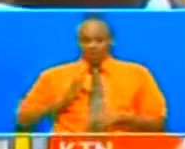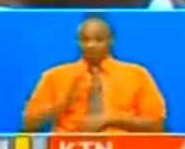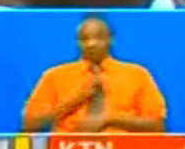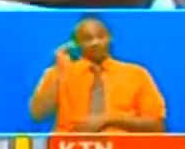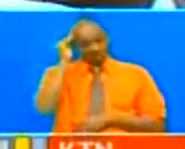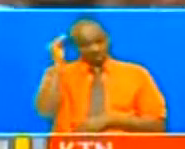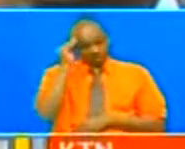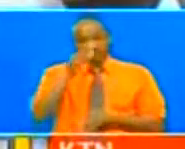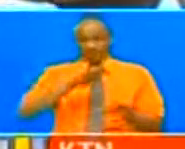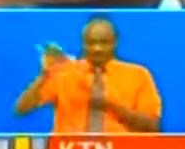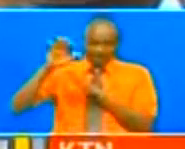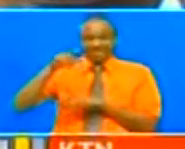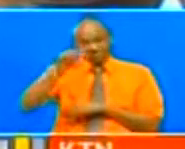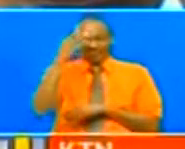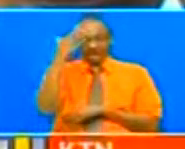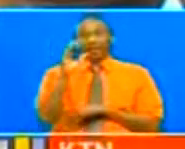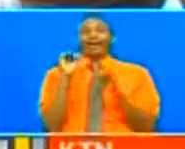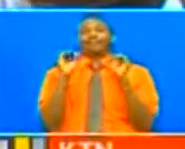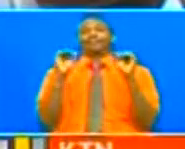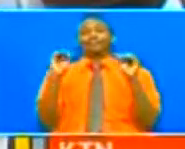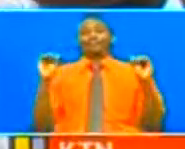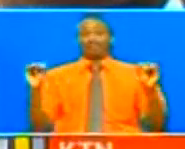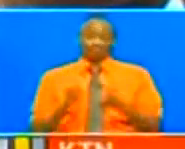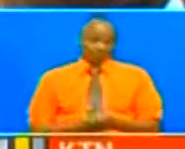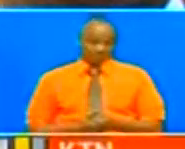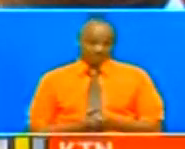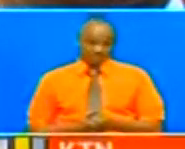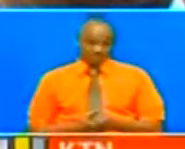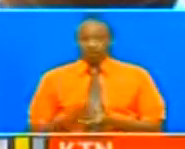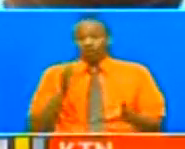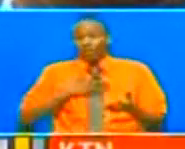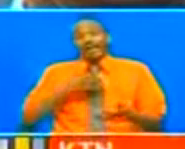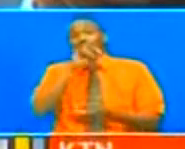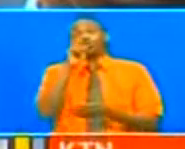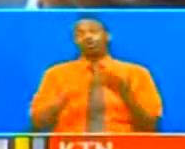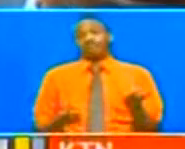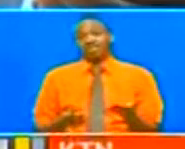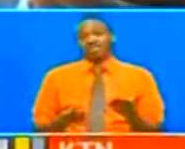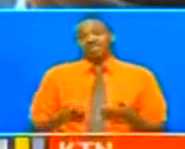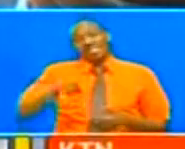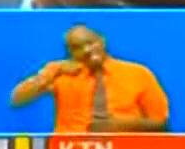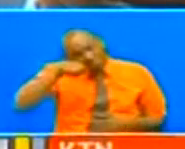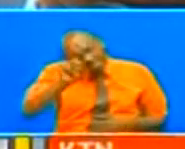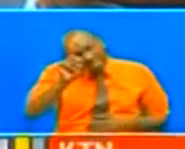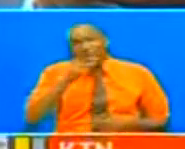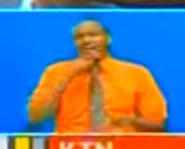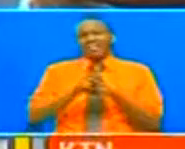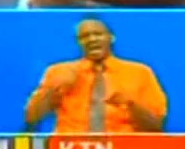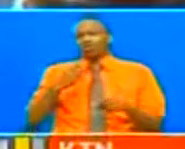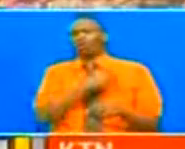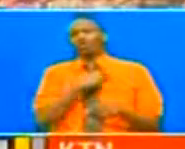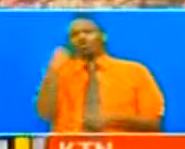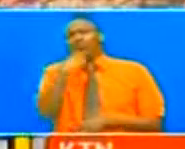Education in Parliament are not aware about this regulation. Then my question is, whom did our brother